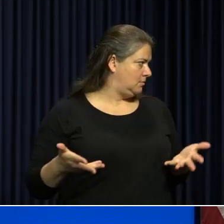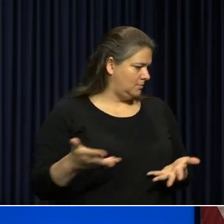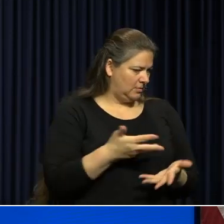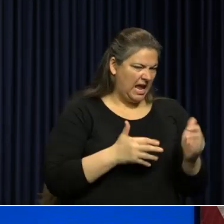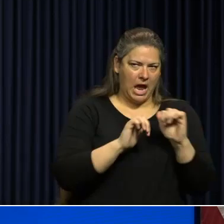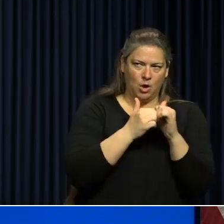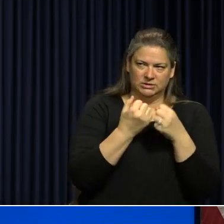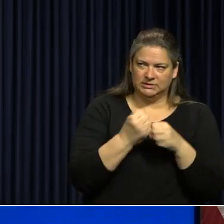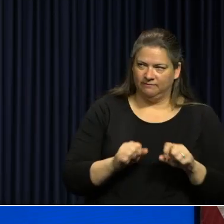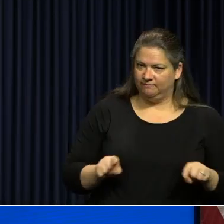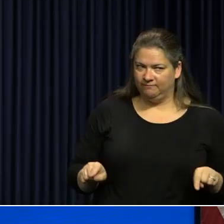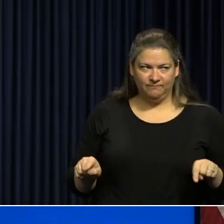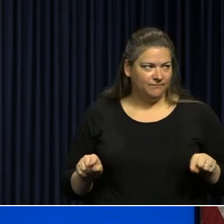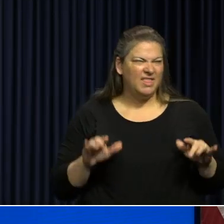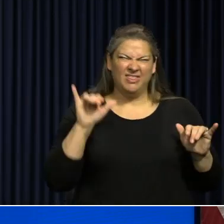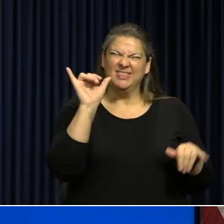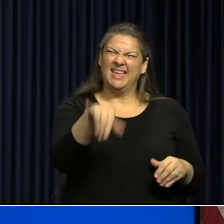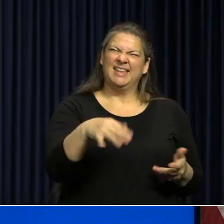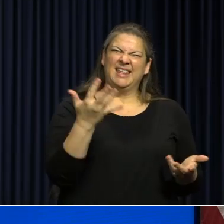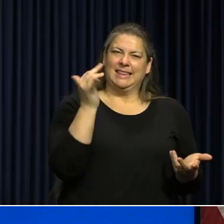in all of our